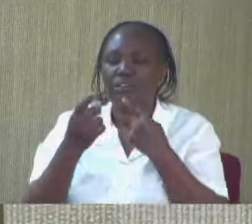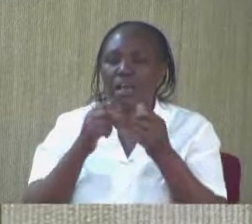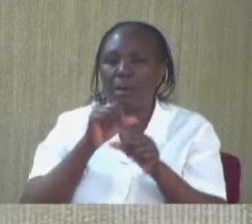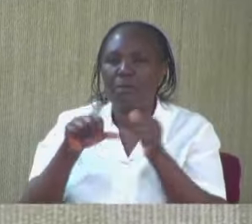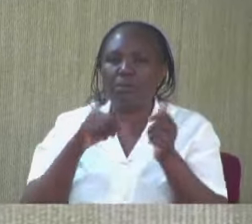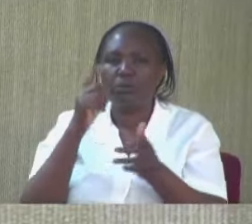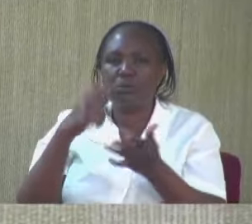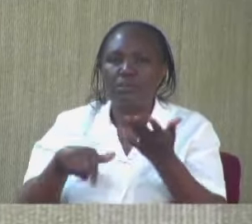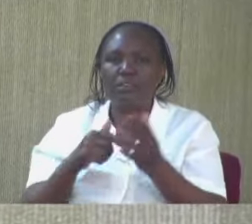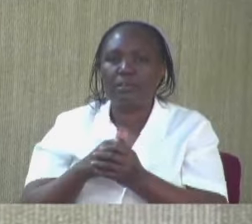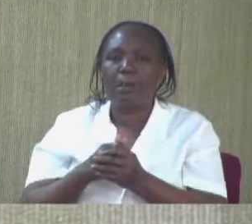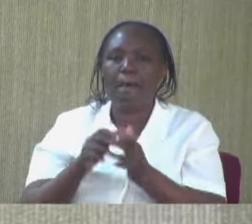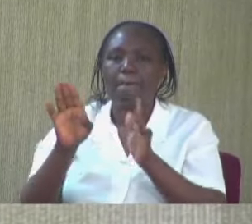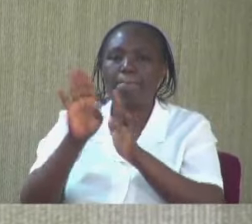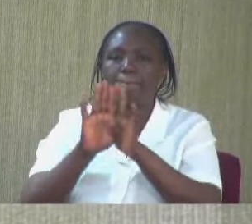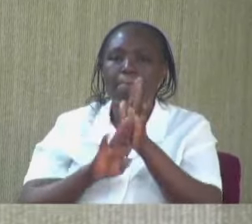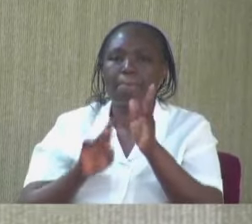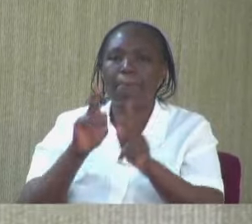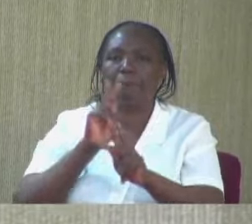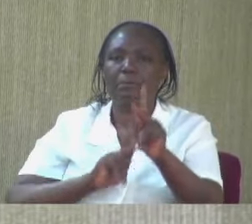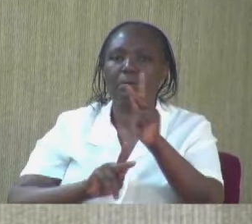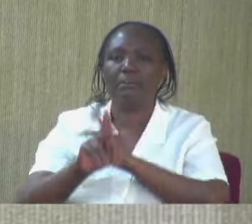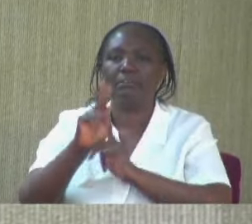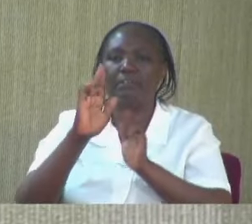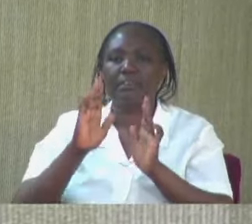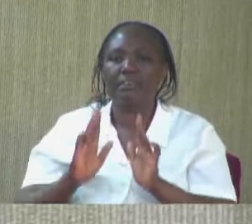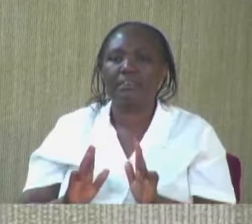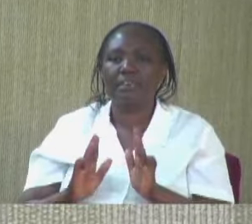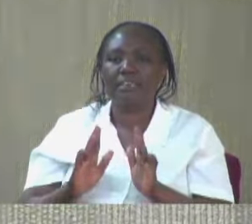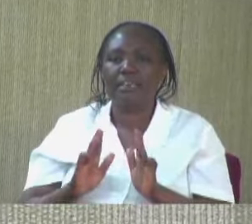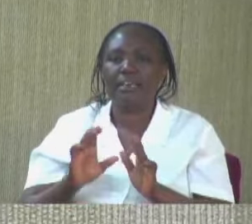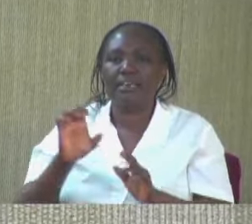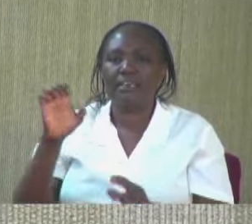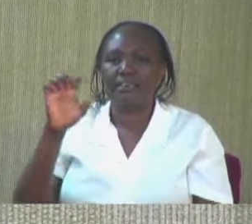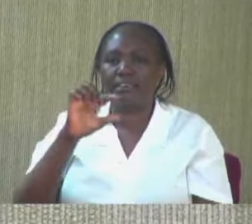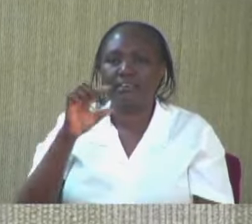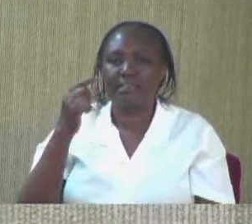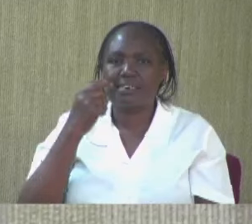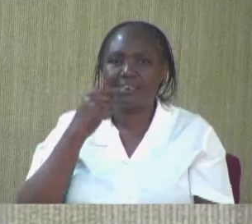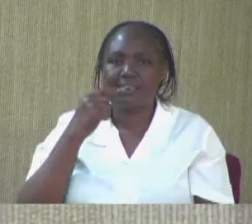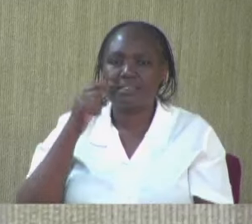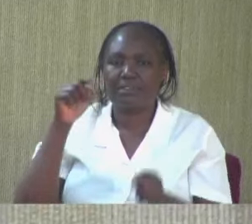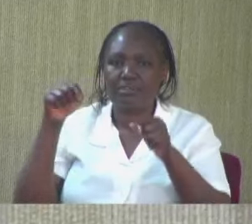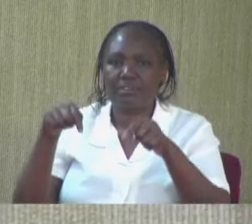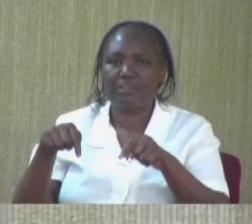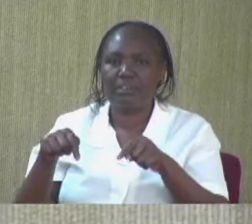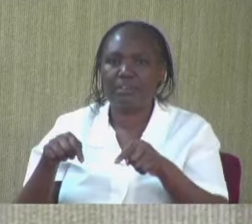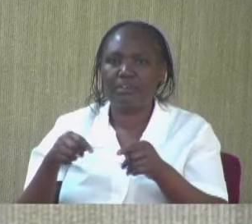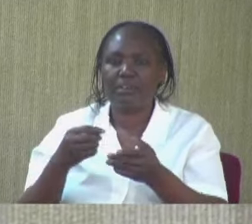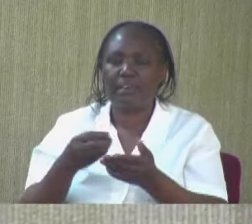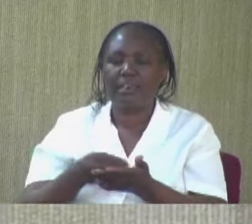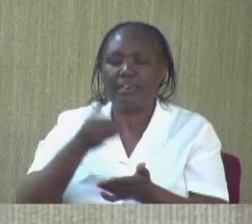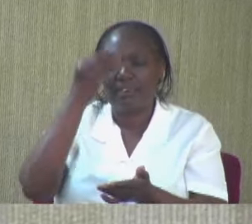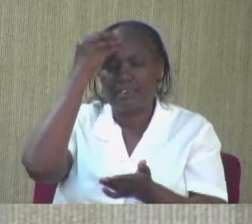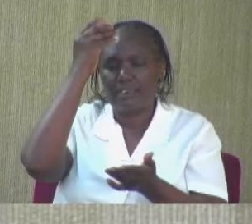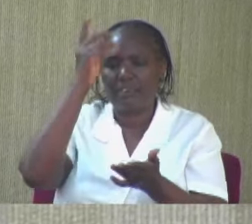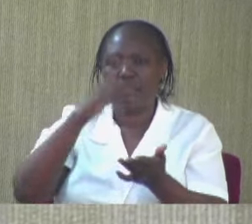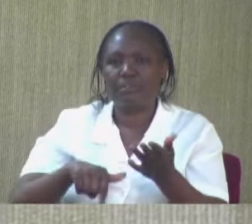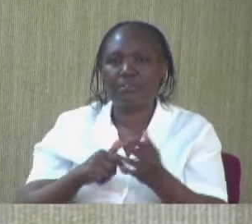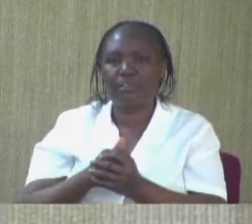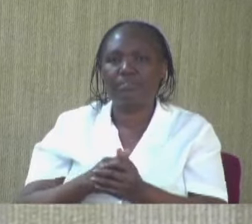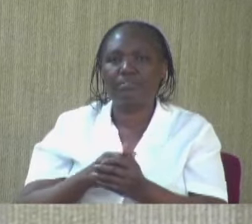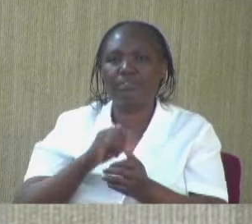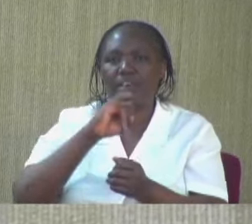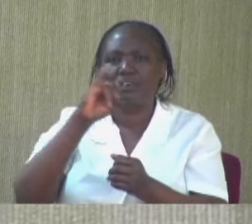prophets in general and Ellen White. And today we want to study John